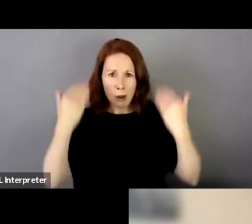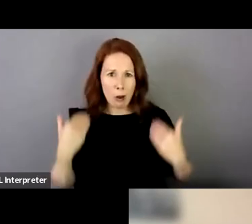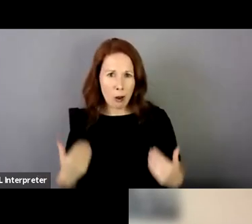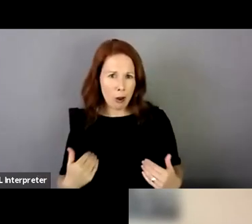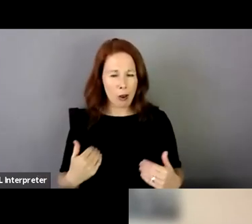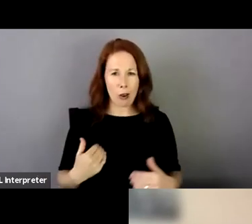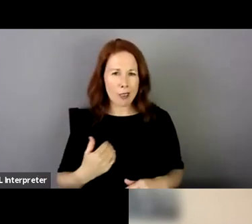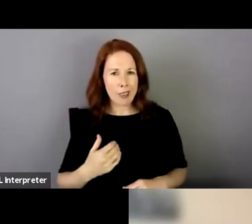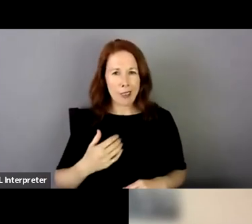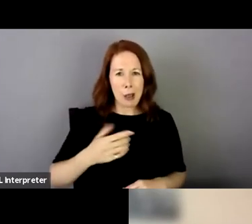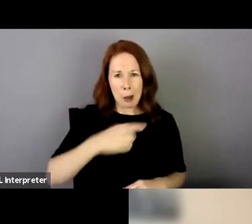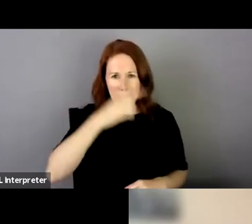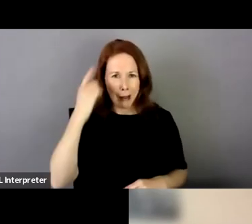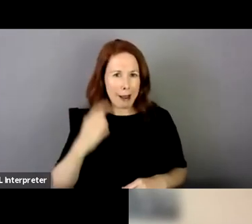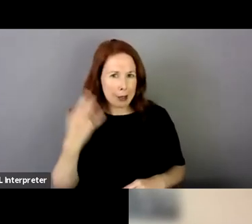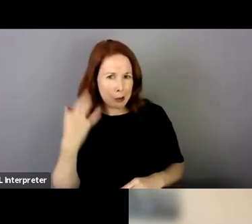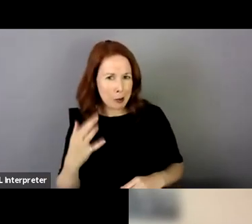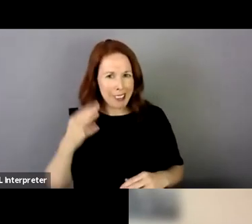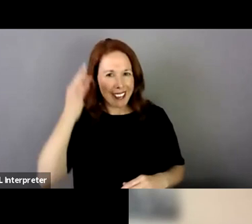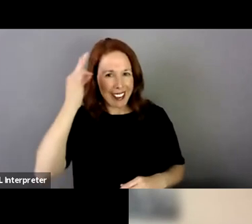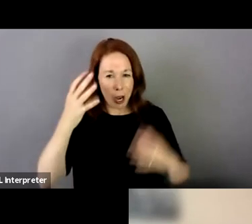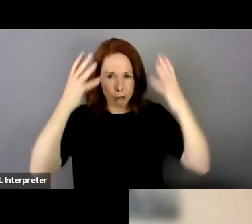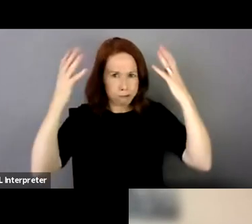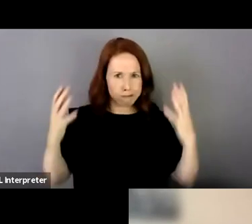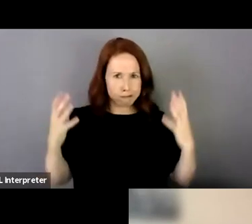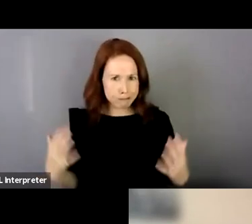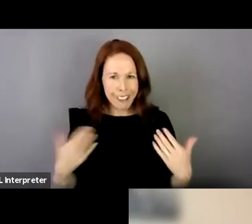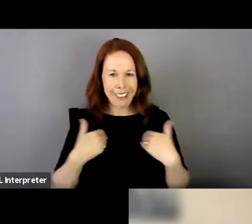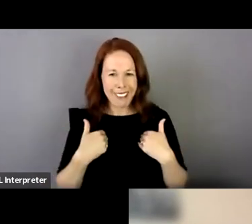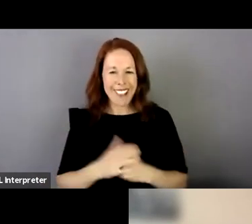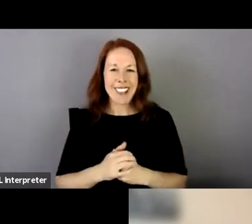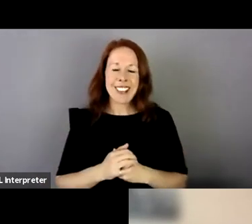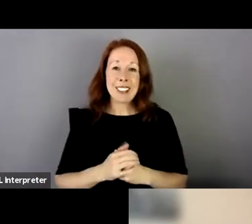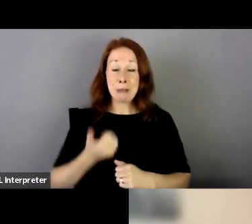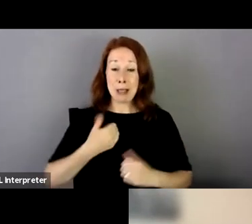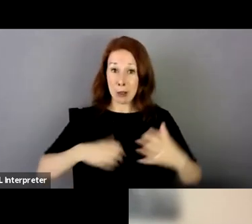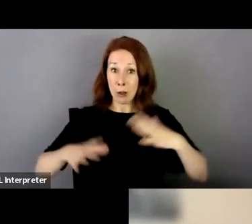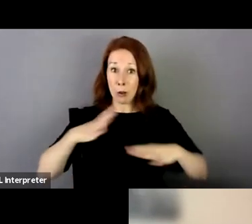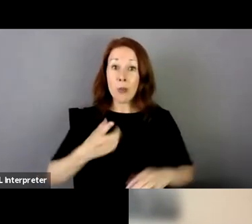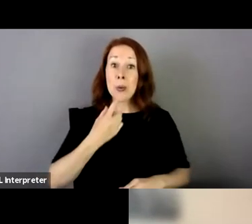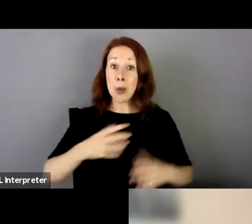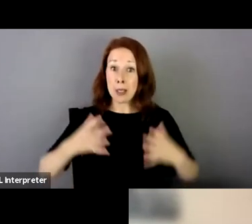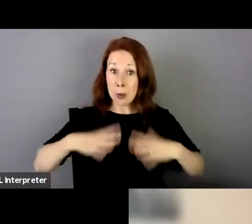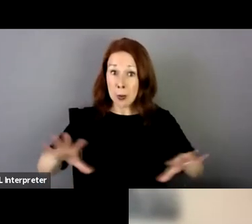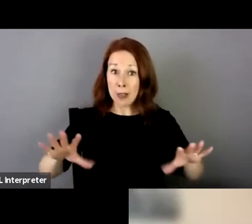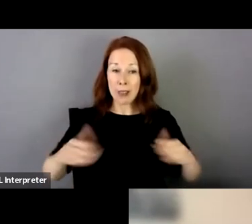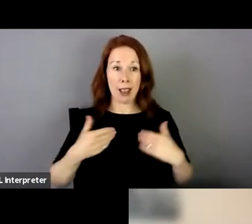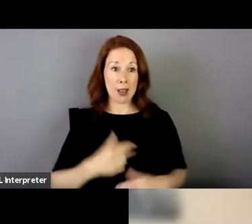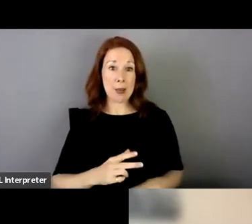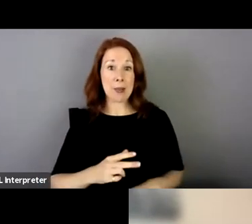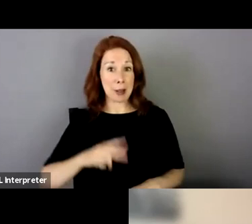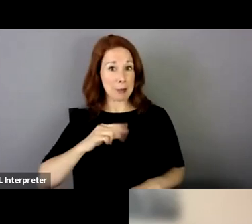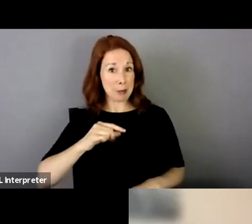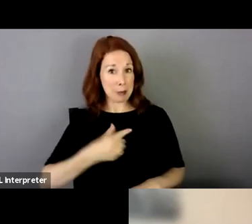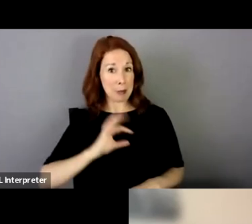and pepper hair, big hair, I'll say it is as well. I'm wearing a red dress with a pendant